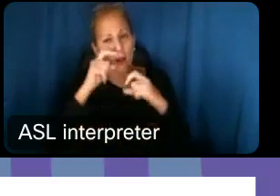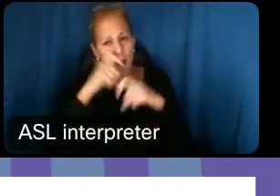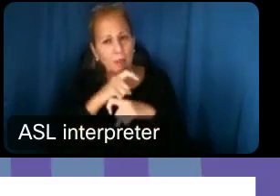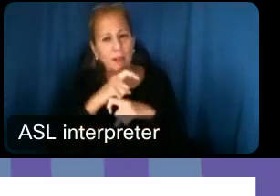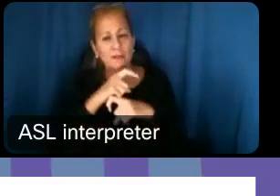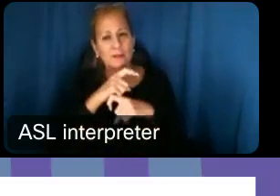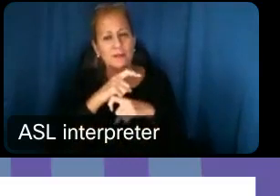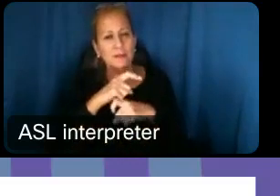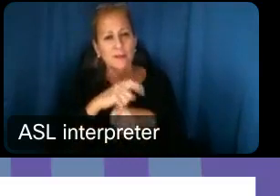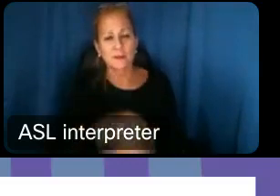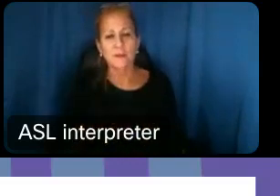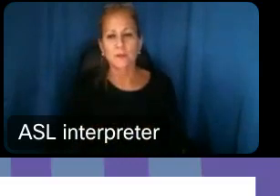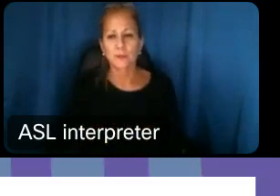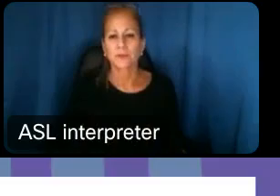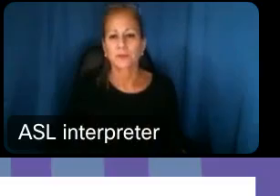their lives.